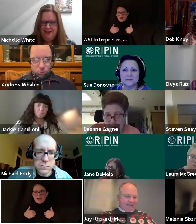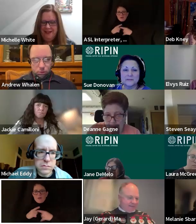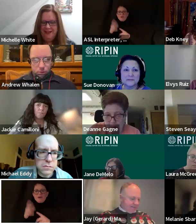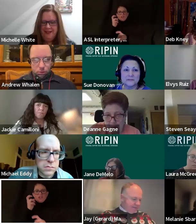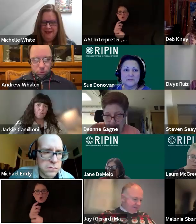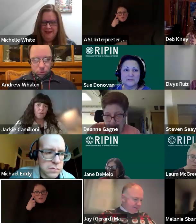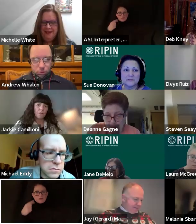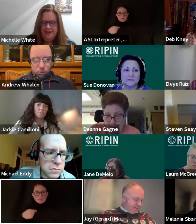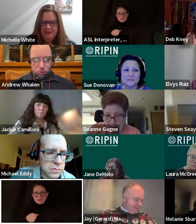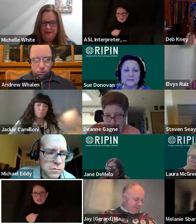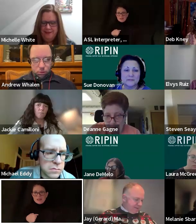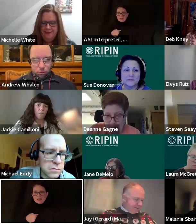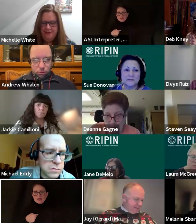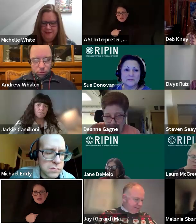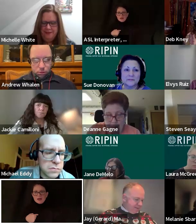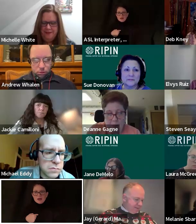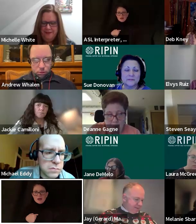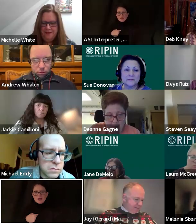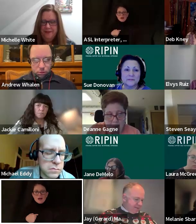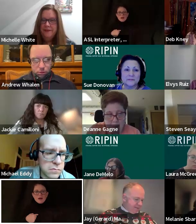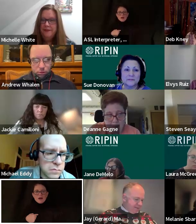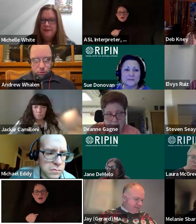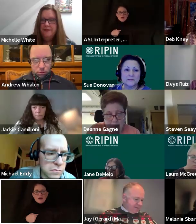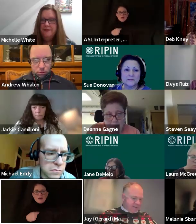for me because I don't get any